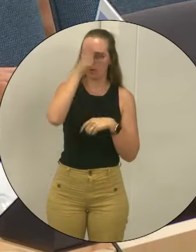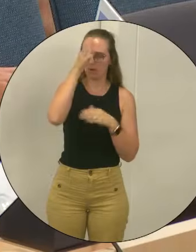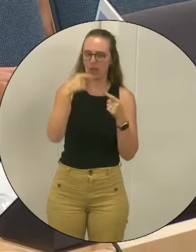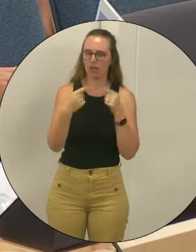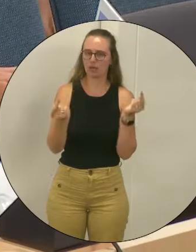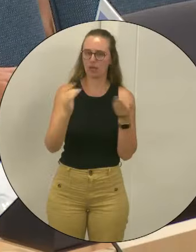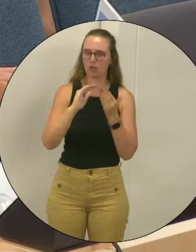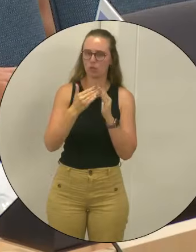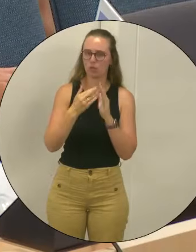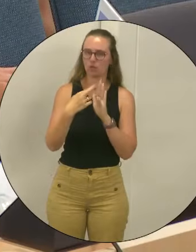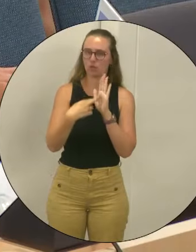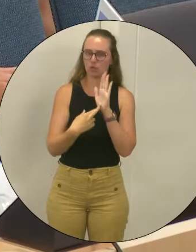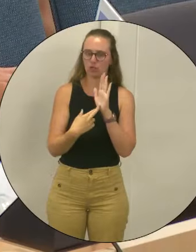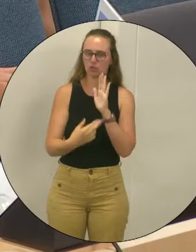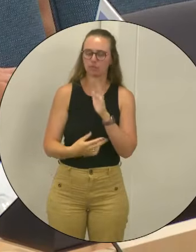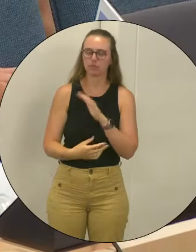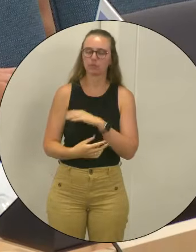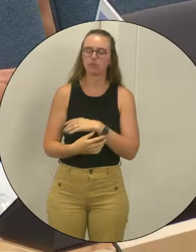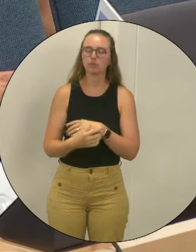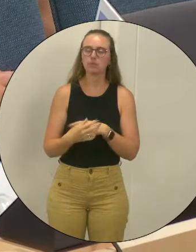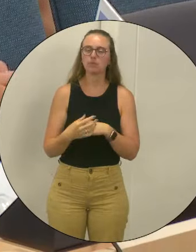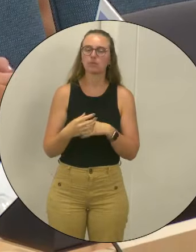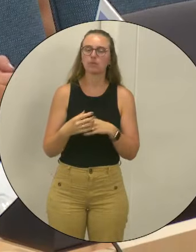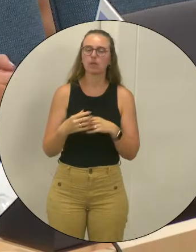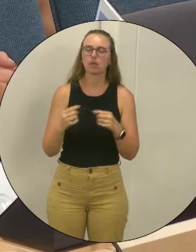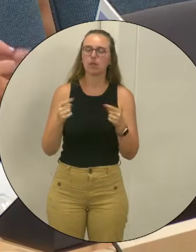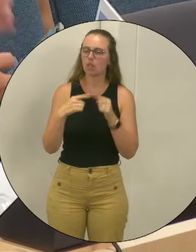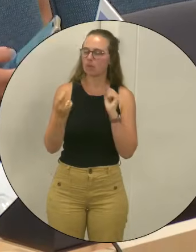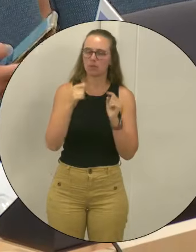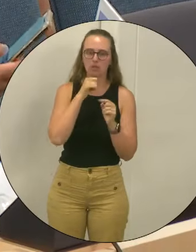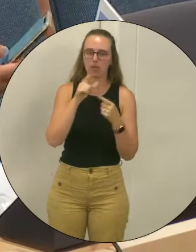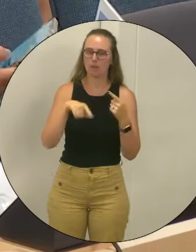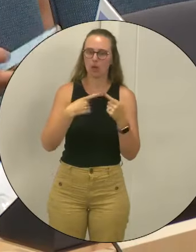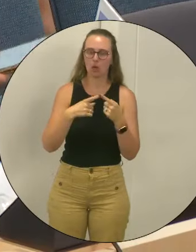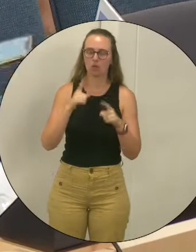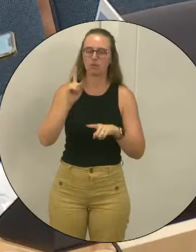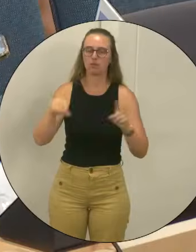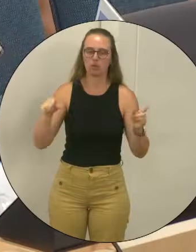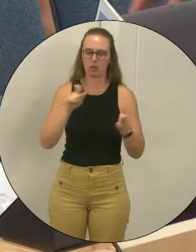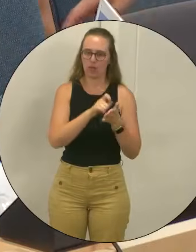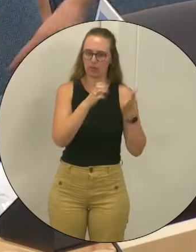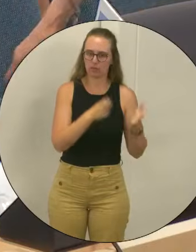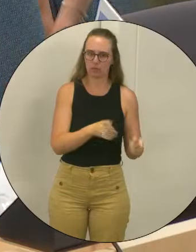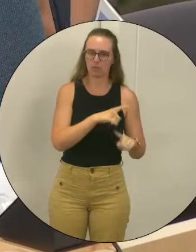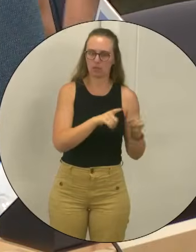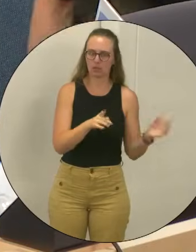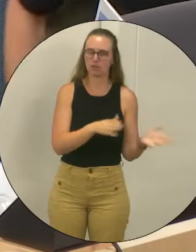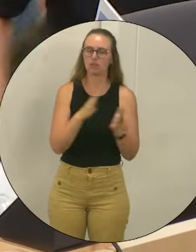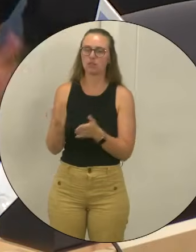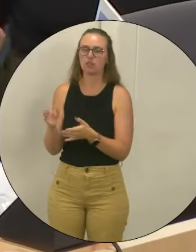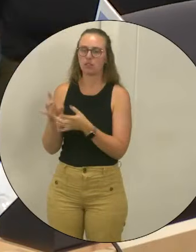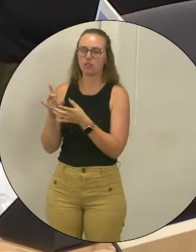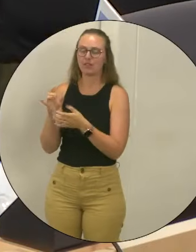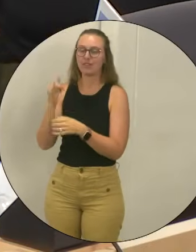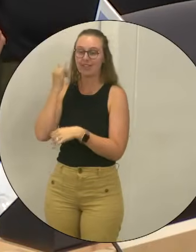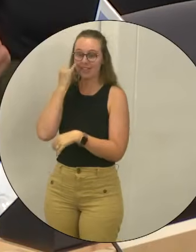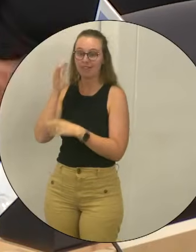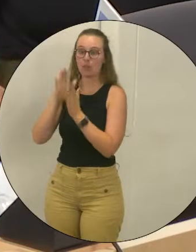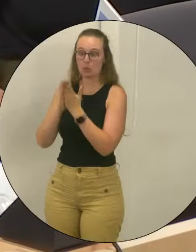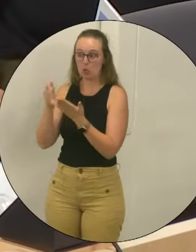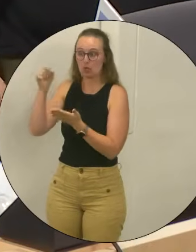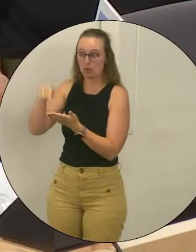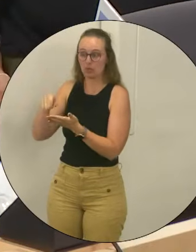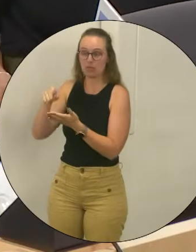anti-community regulation. The opposition is not about the diversity of the authors, but is the issue is if the book is